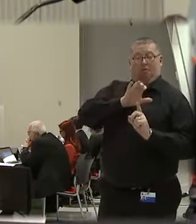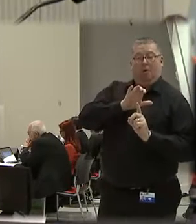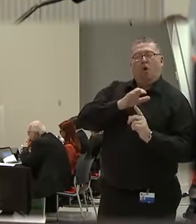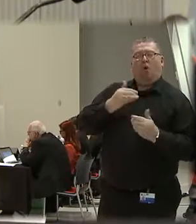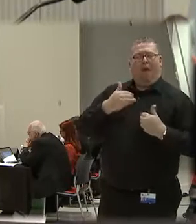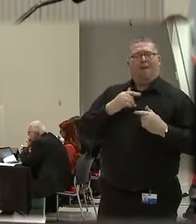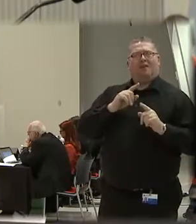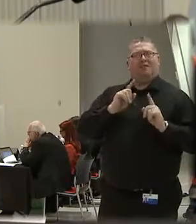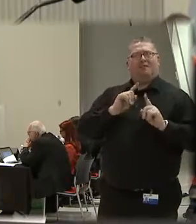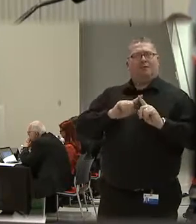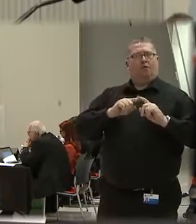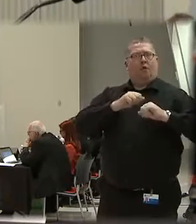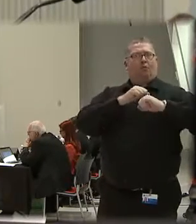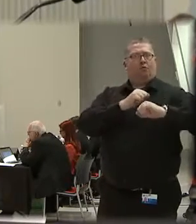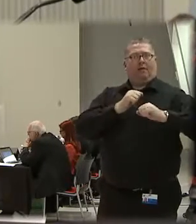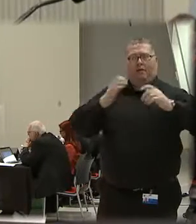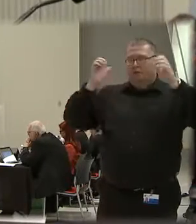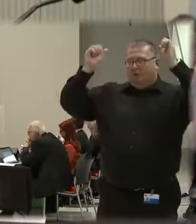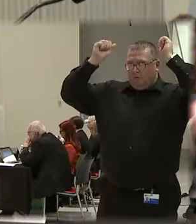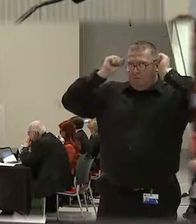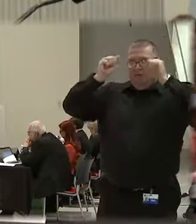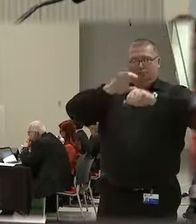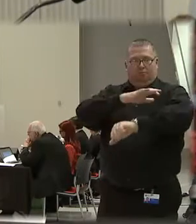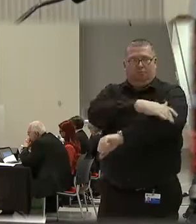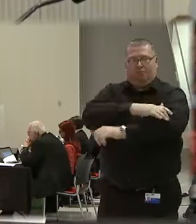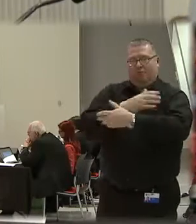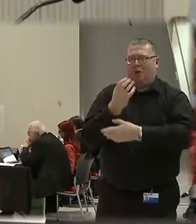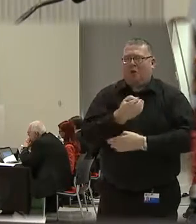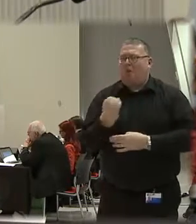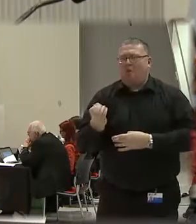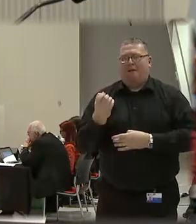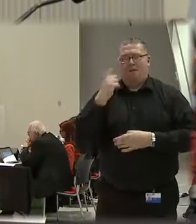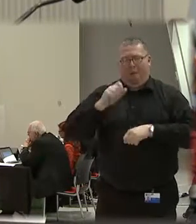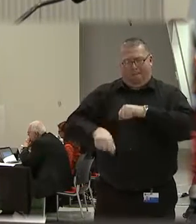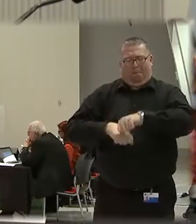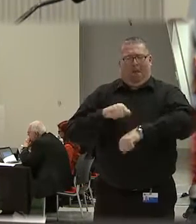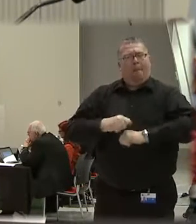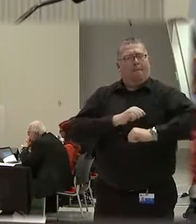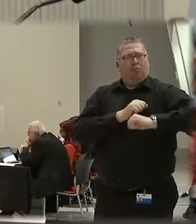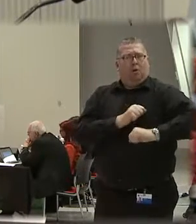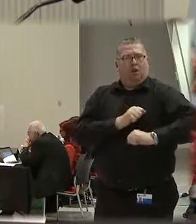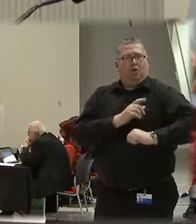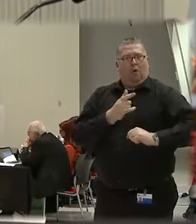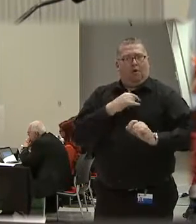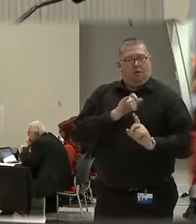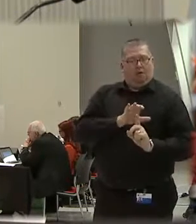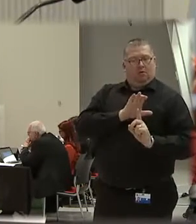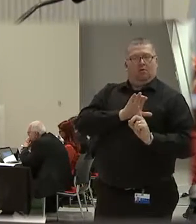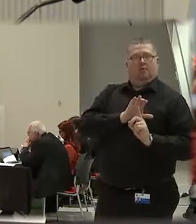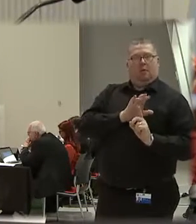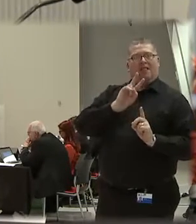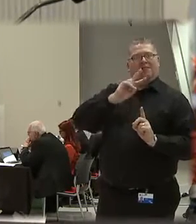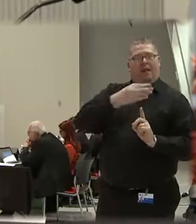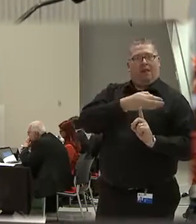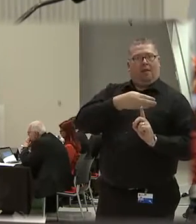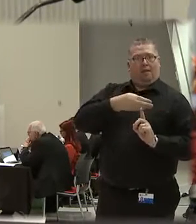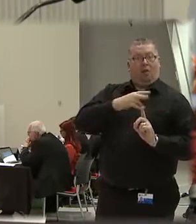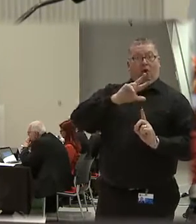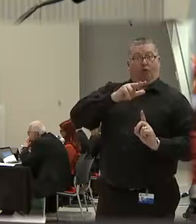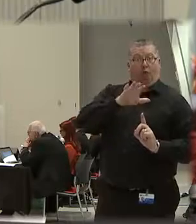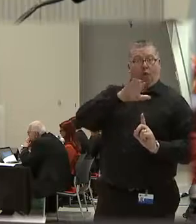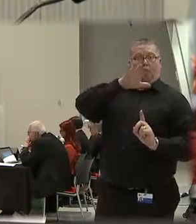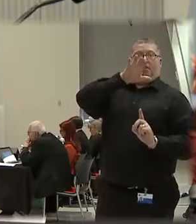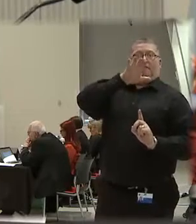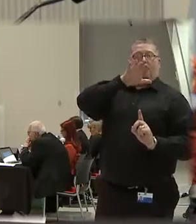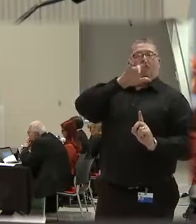certain protective equipment just for purpose of riding the bicycle. So that became the second level. The third